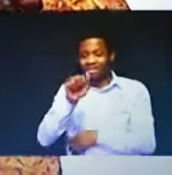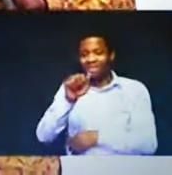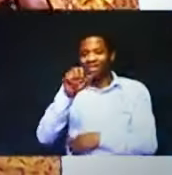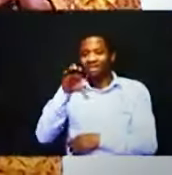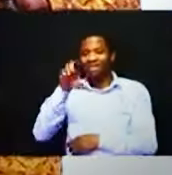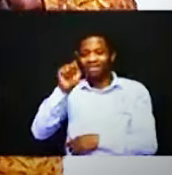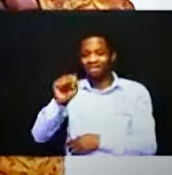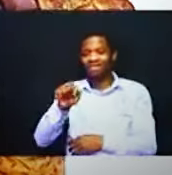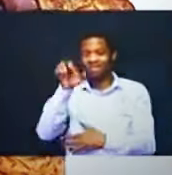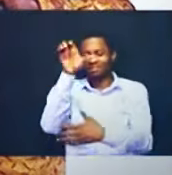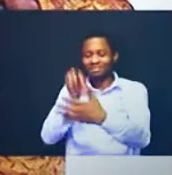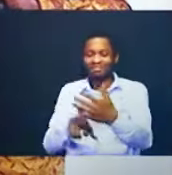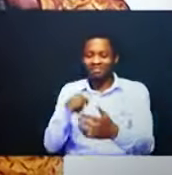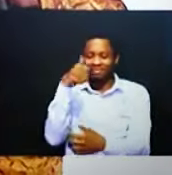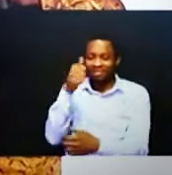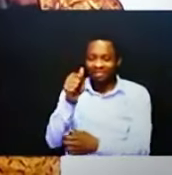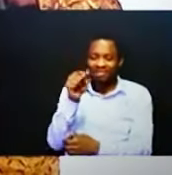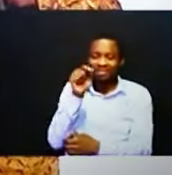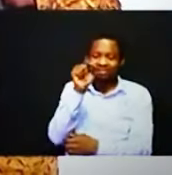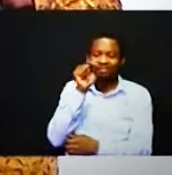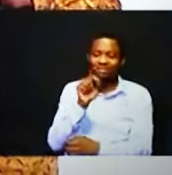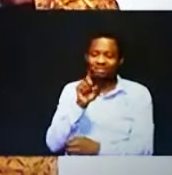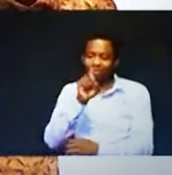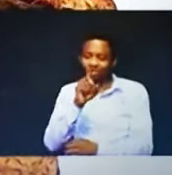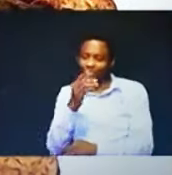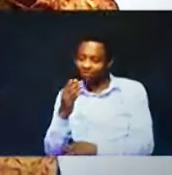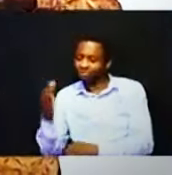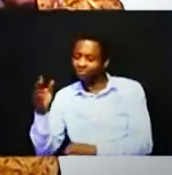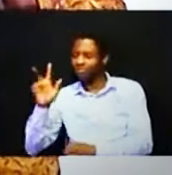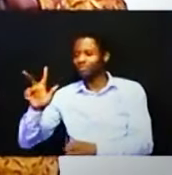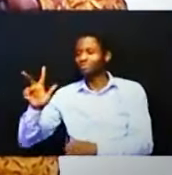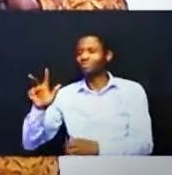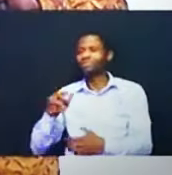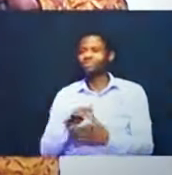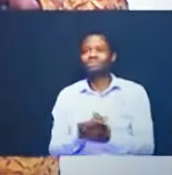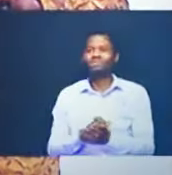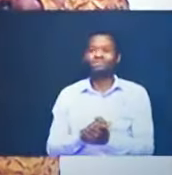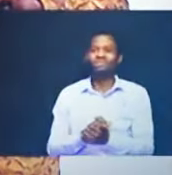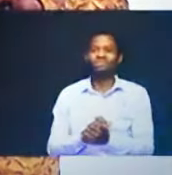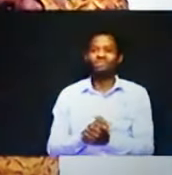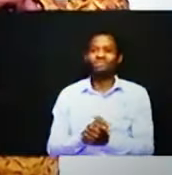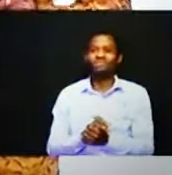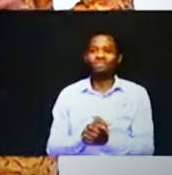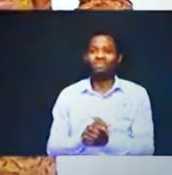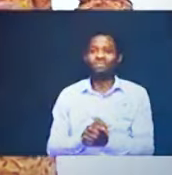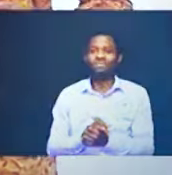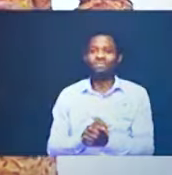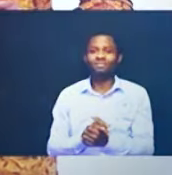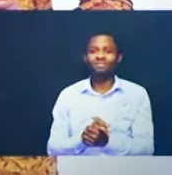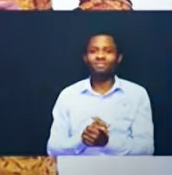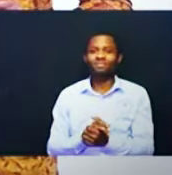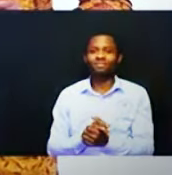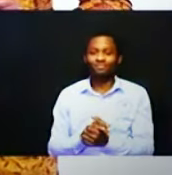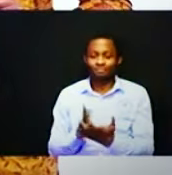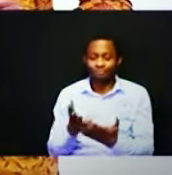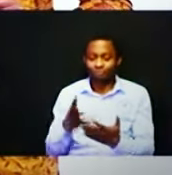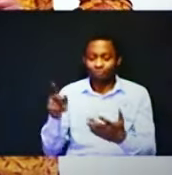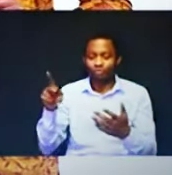to 3. Ye kan asomafo no nwuma no etidu efinyi mu edi kan kosi miensa. Then we can also take Psalm